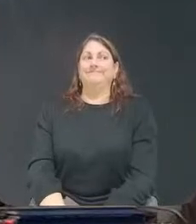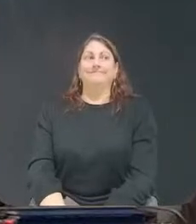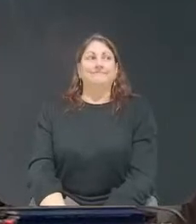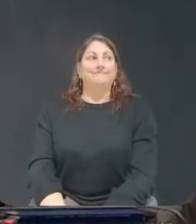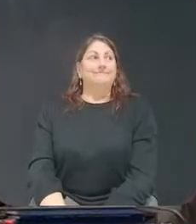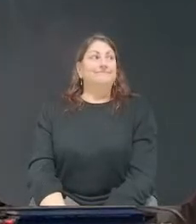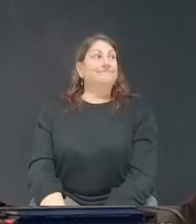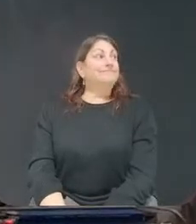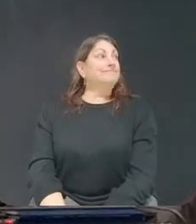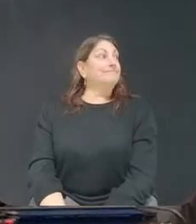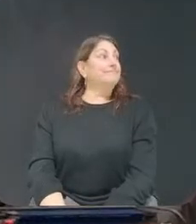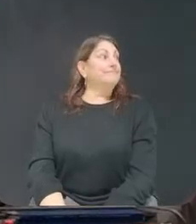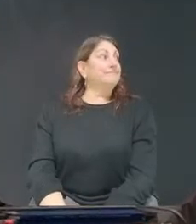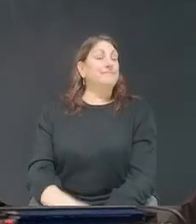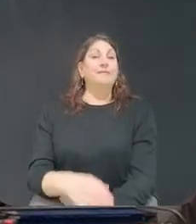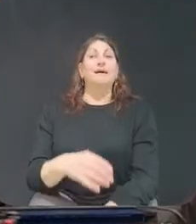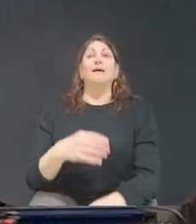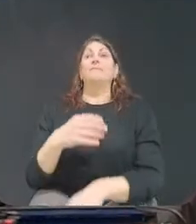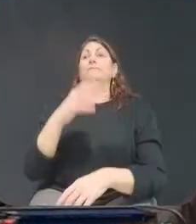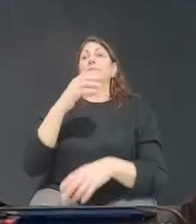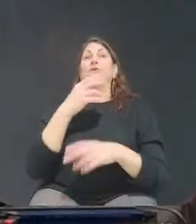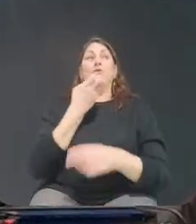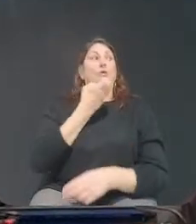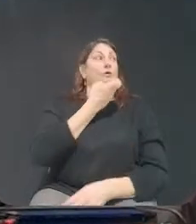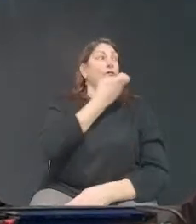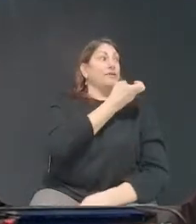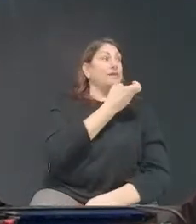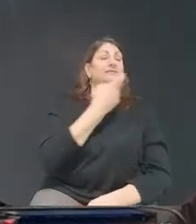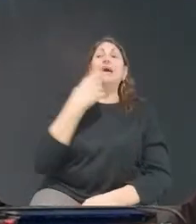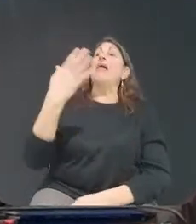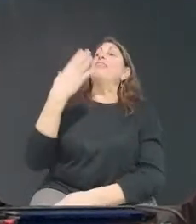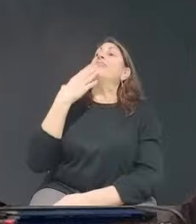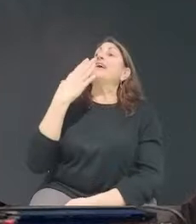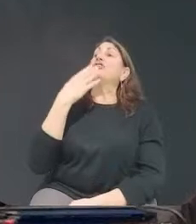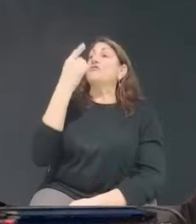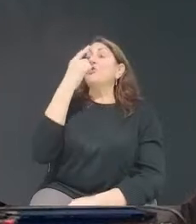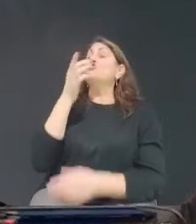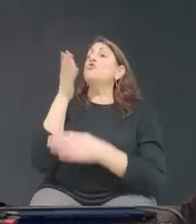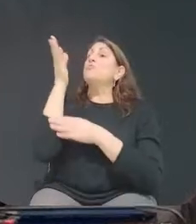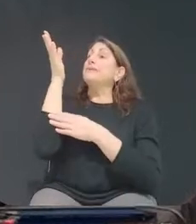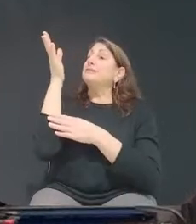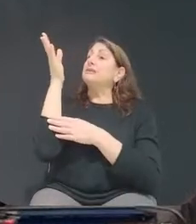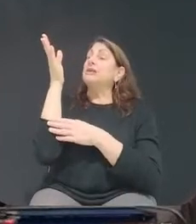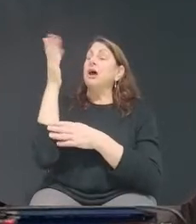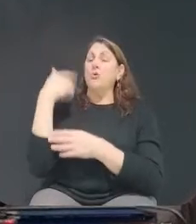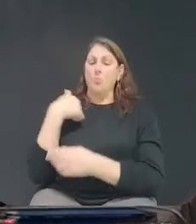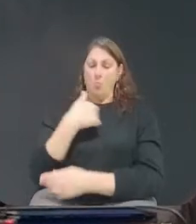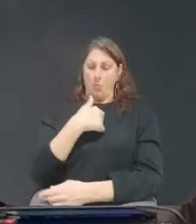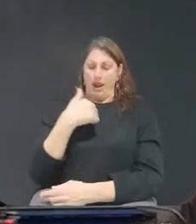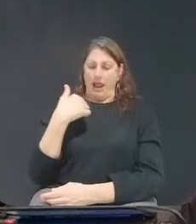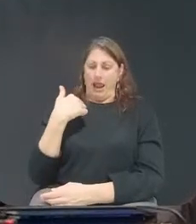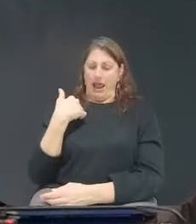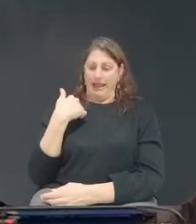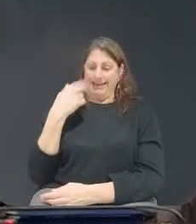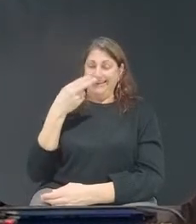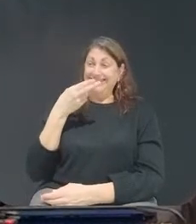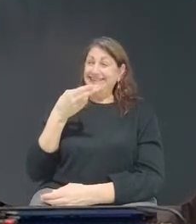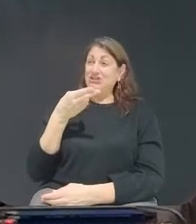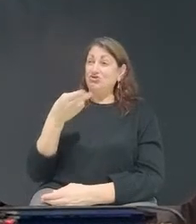Yes, thanks for your presentations. And actually, there was a history cafe, I would say,